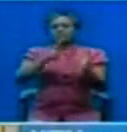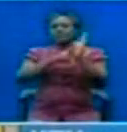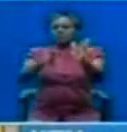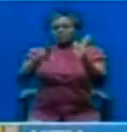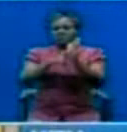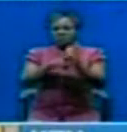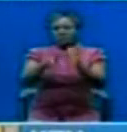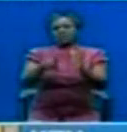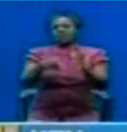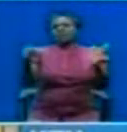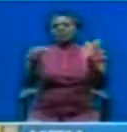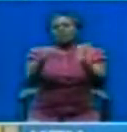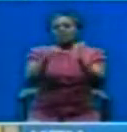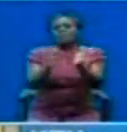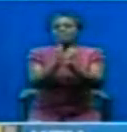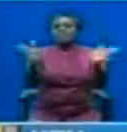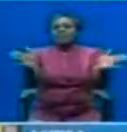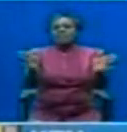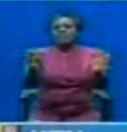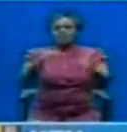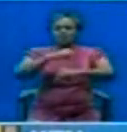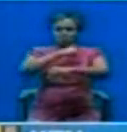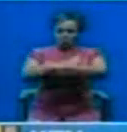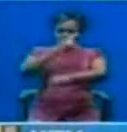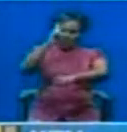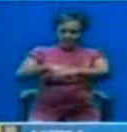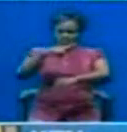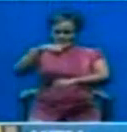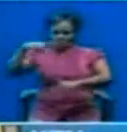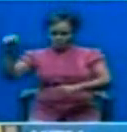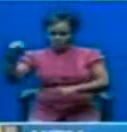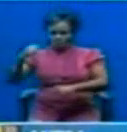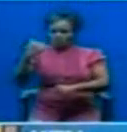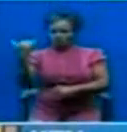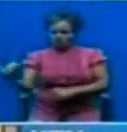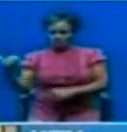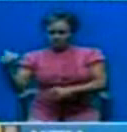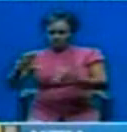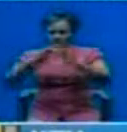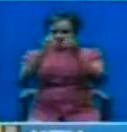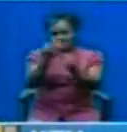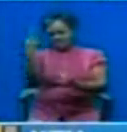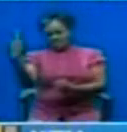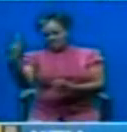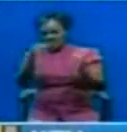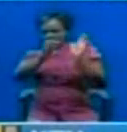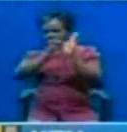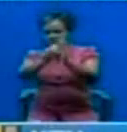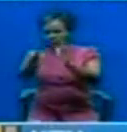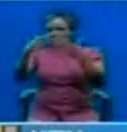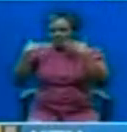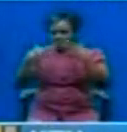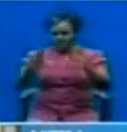the inadequacies within the public school system. When you go to children in standard 3, for instance, who have already